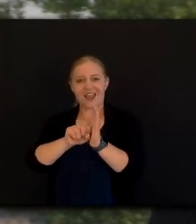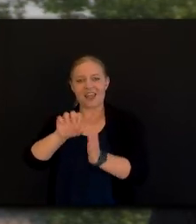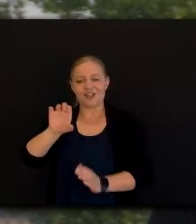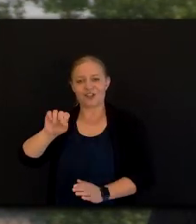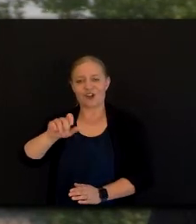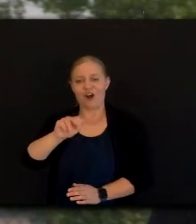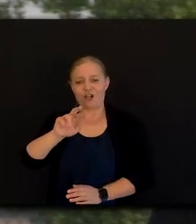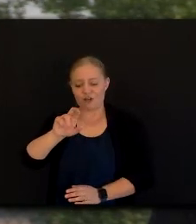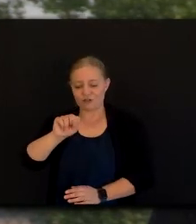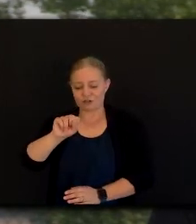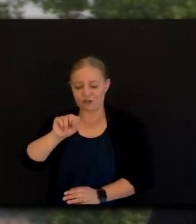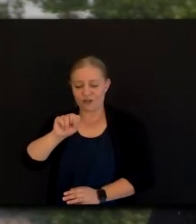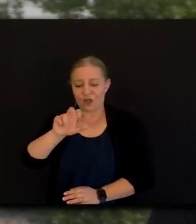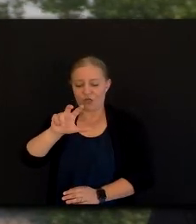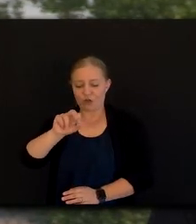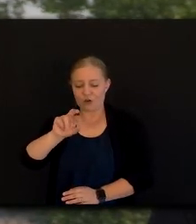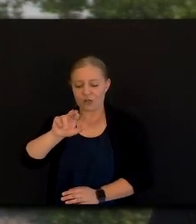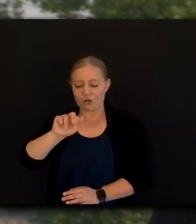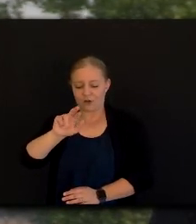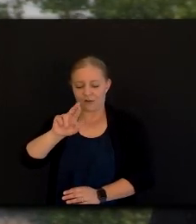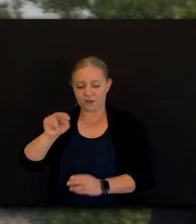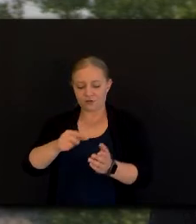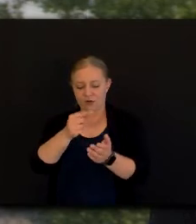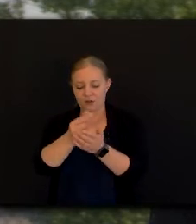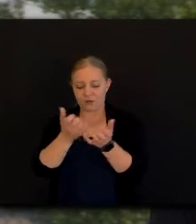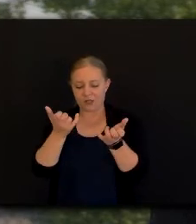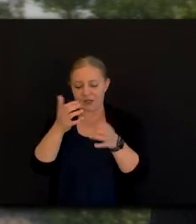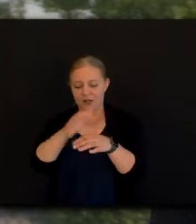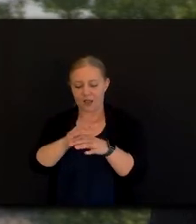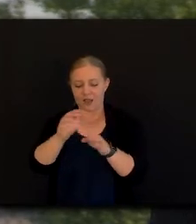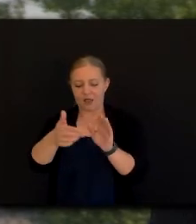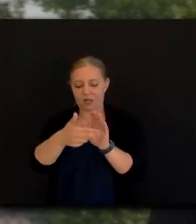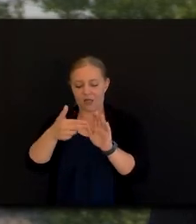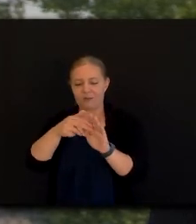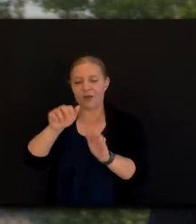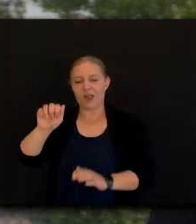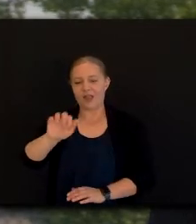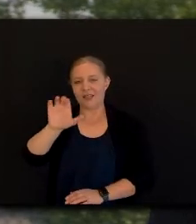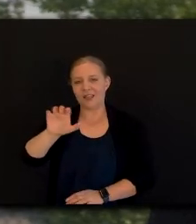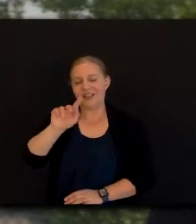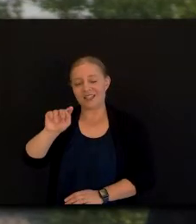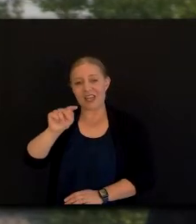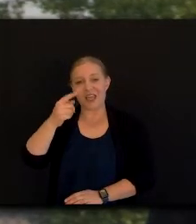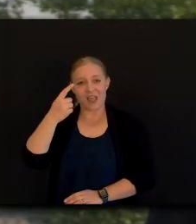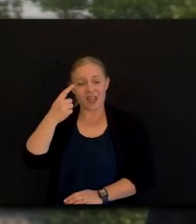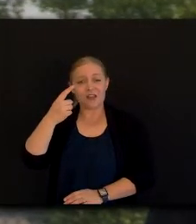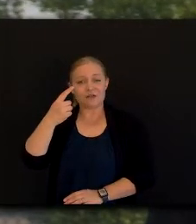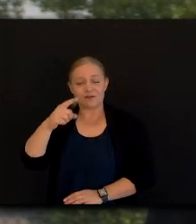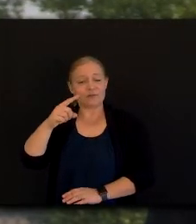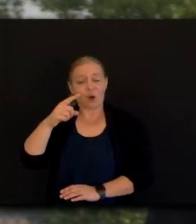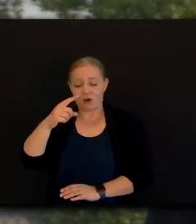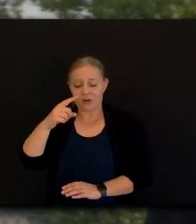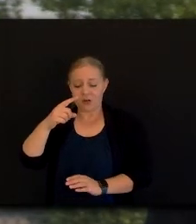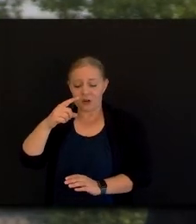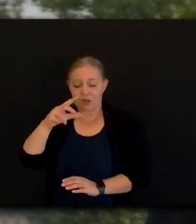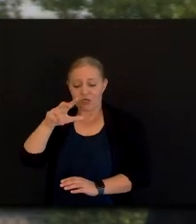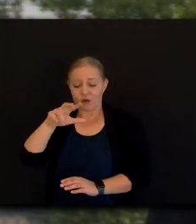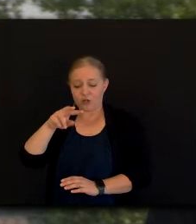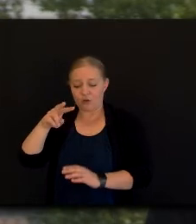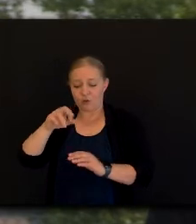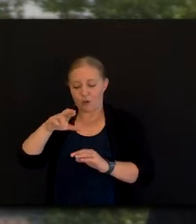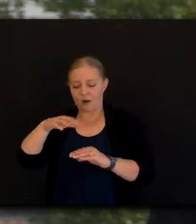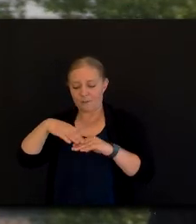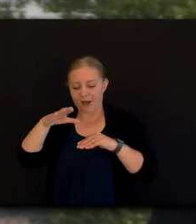30 Ravens graduating tonight were designated as ACT Scholars for scoring a 32 or higher on the